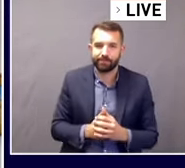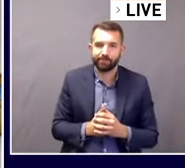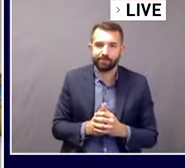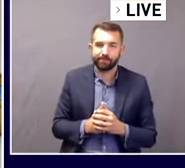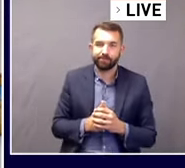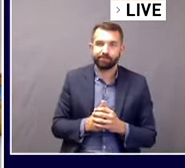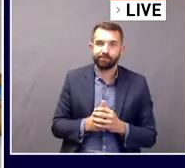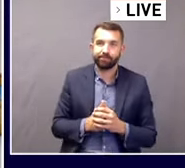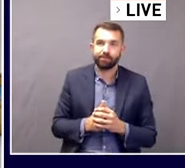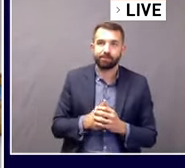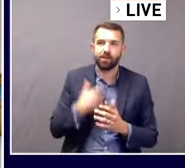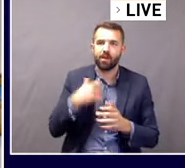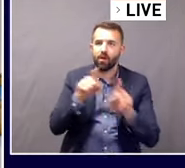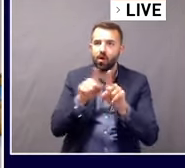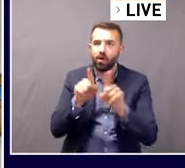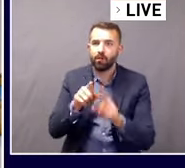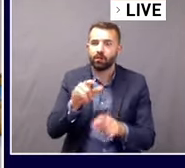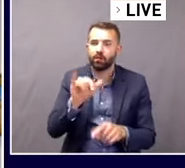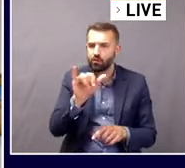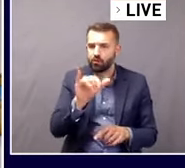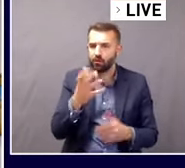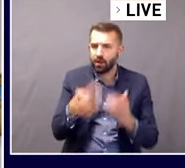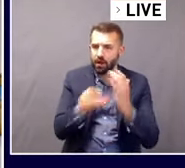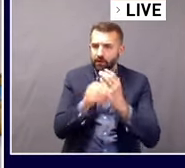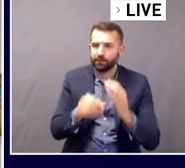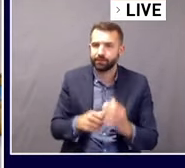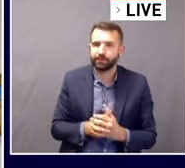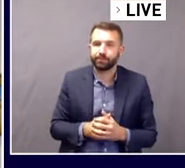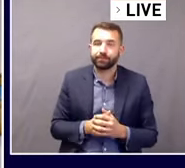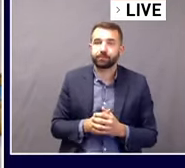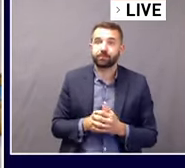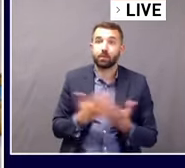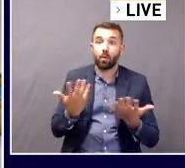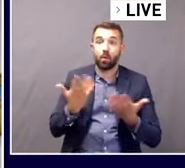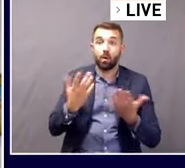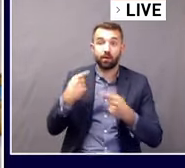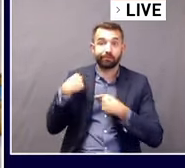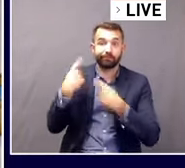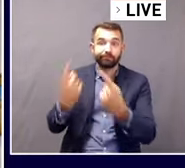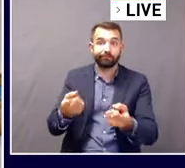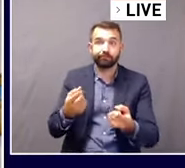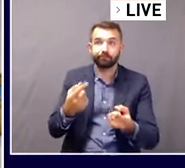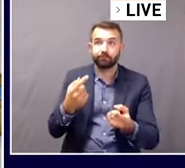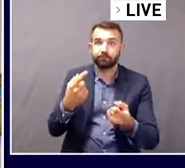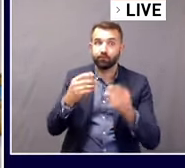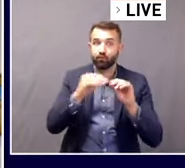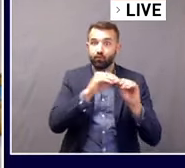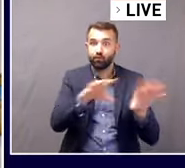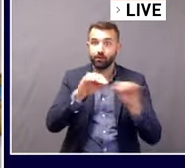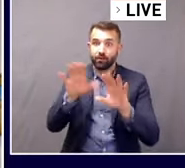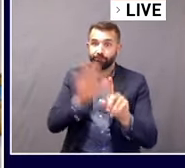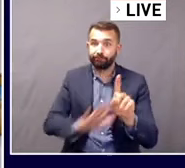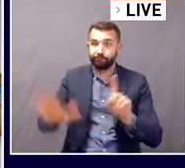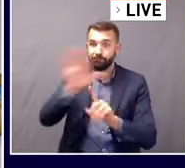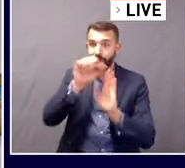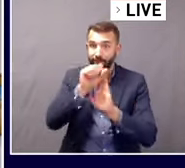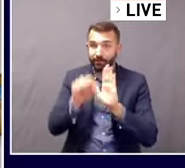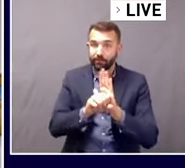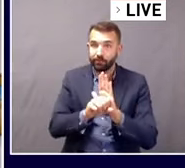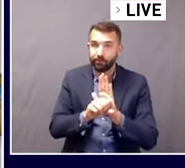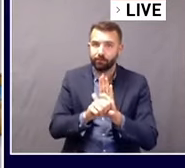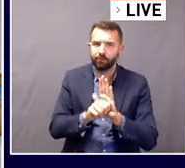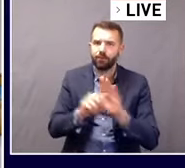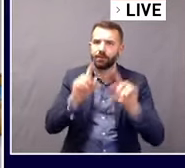you've got an overall takeaway for the outbreaks that we've seen in the state so far. I mean, obviously, they've been in many different places in many